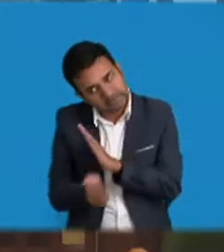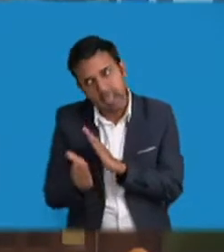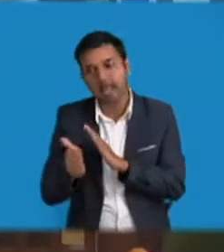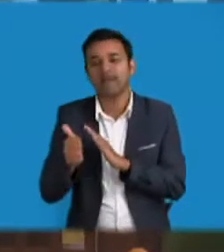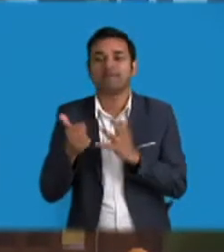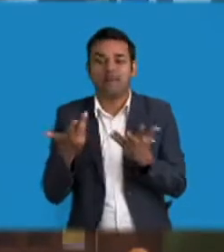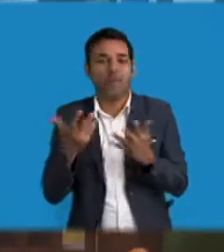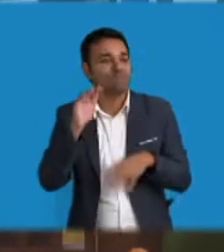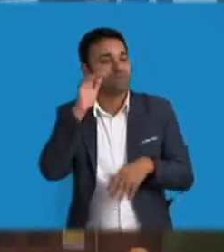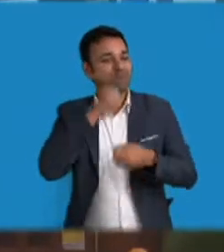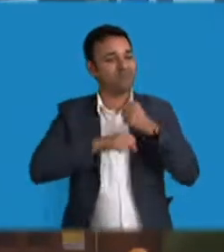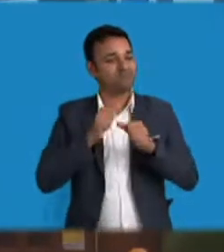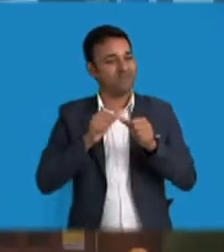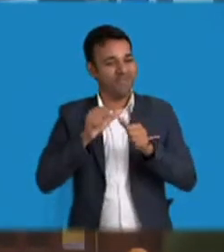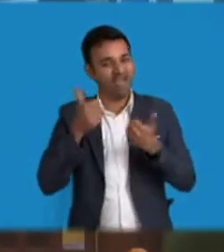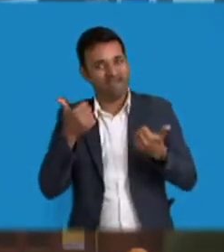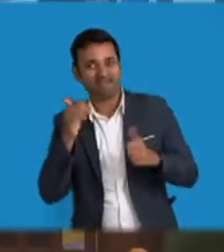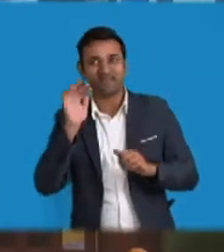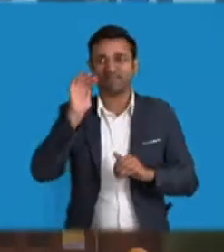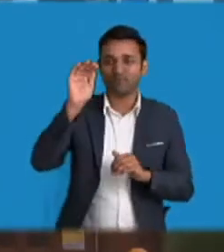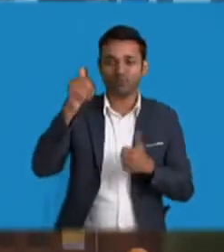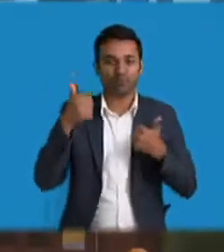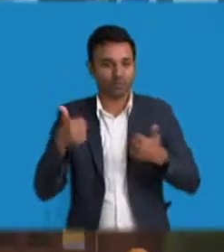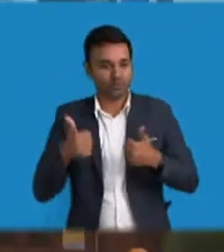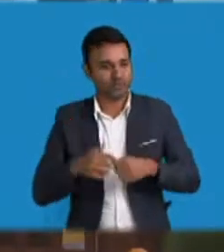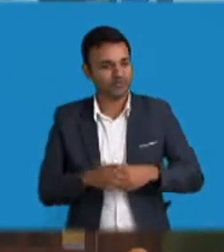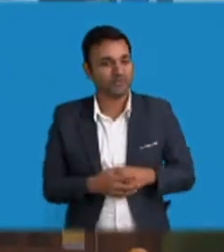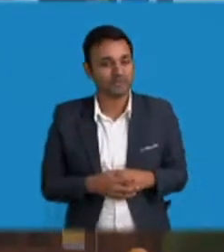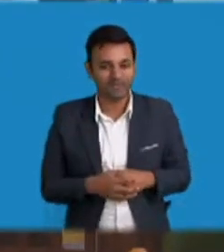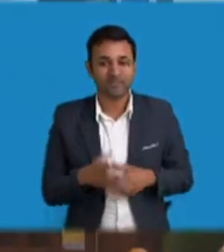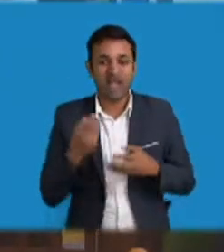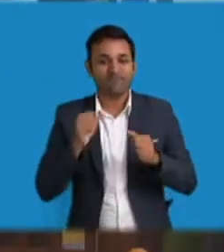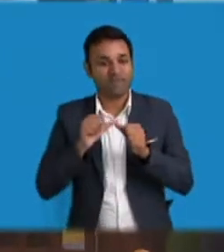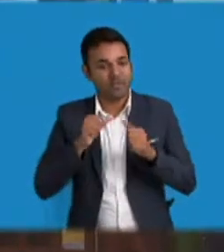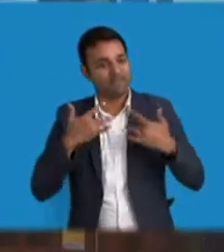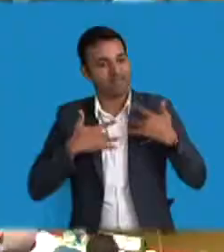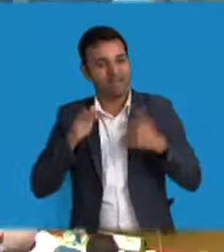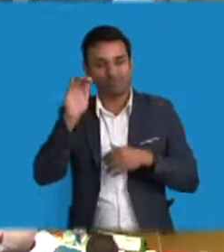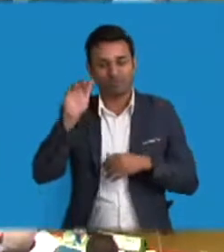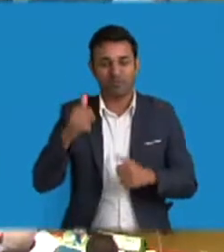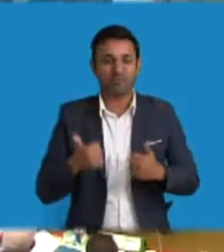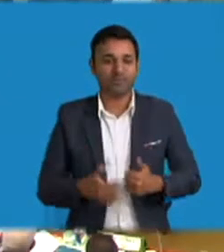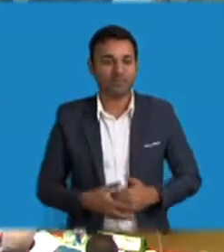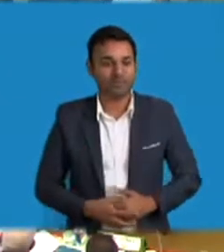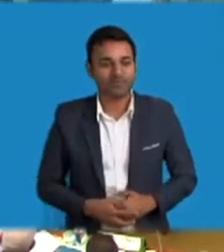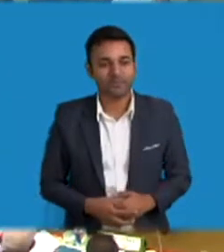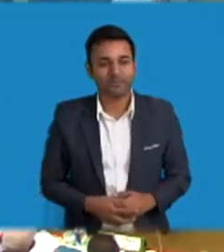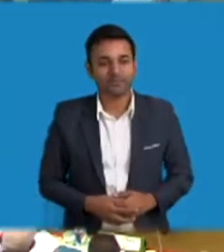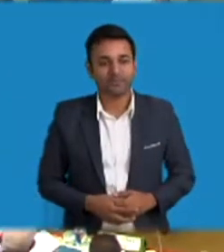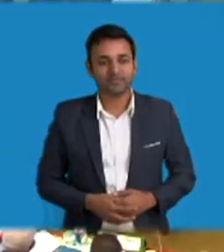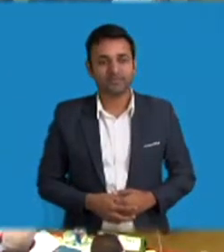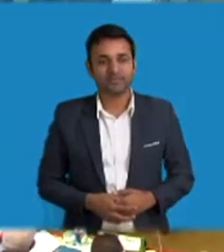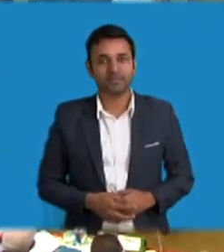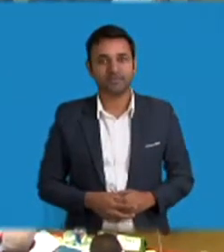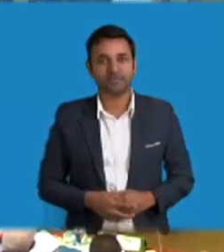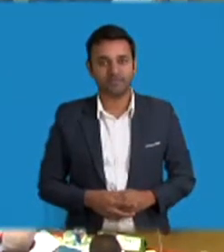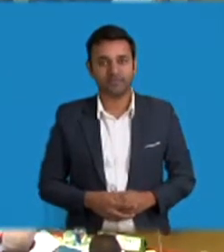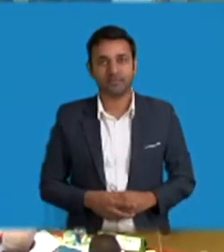opportunity to enter the labour market and have a better life. Thank you. Thank you, Honourable Rachel.